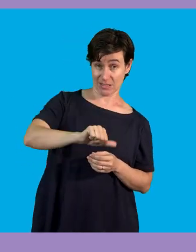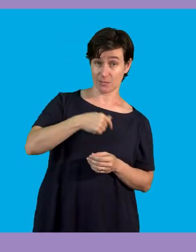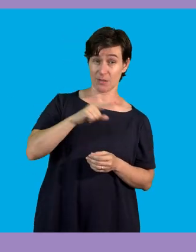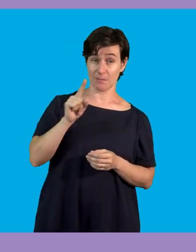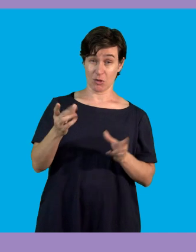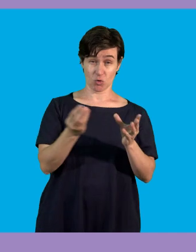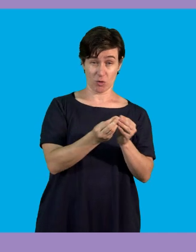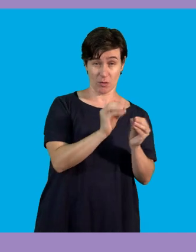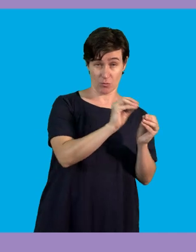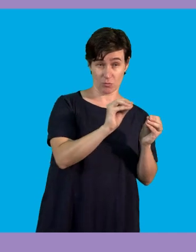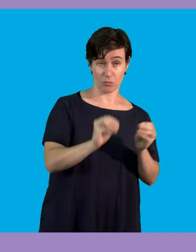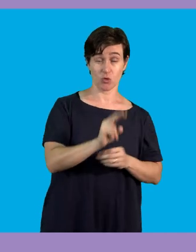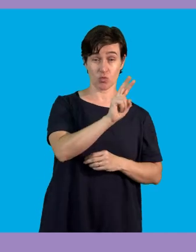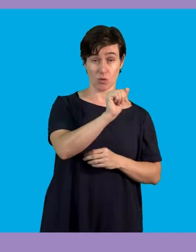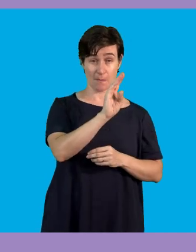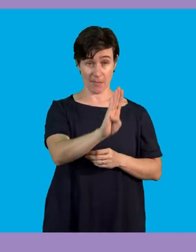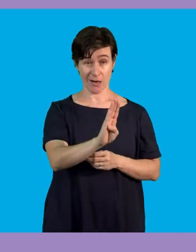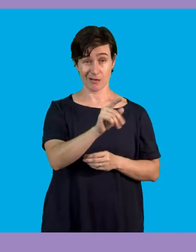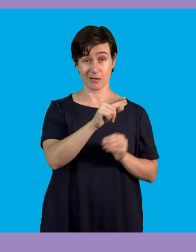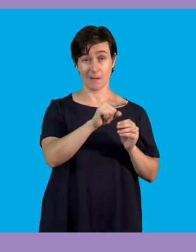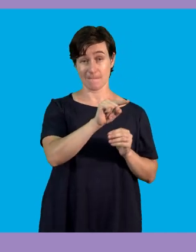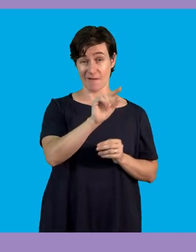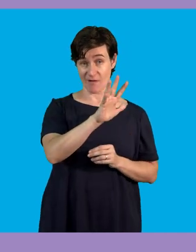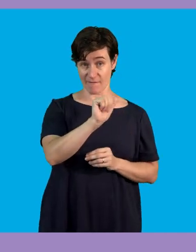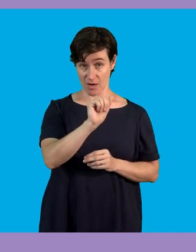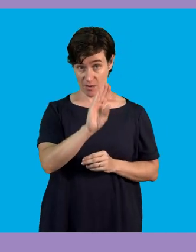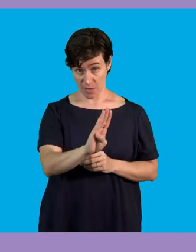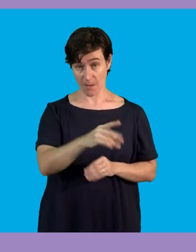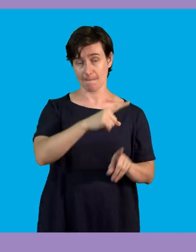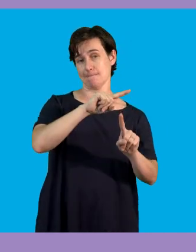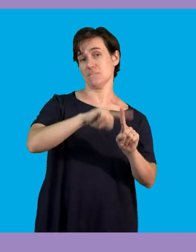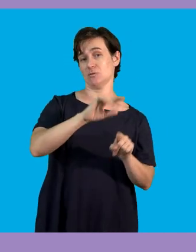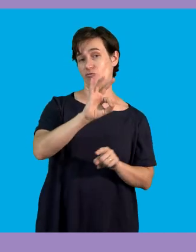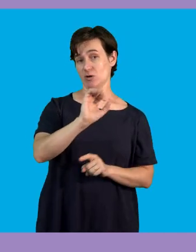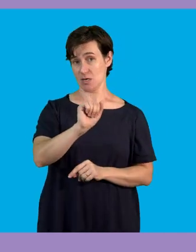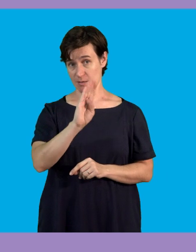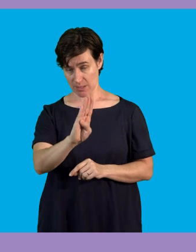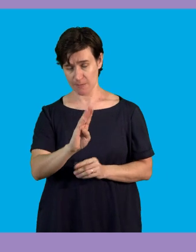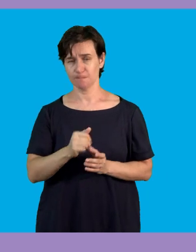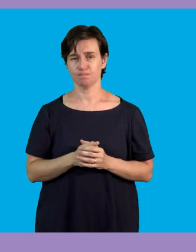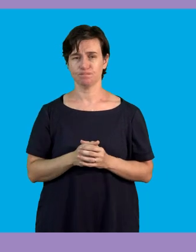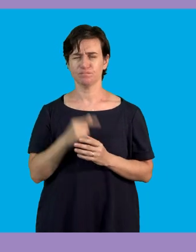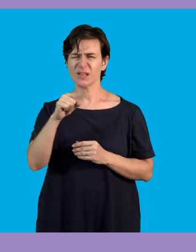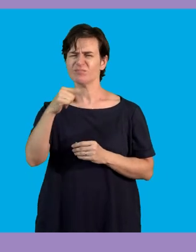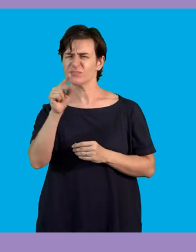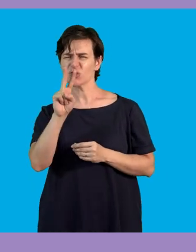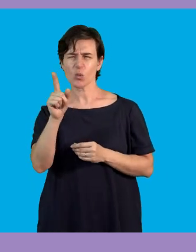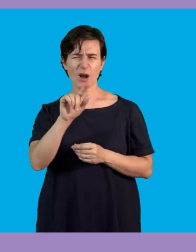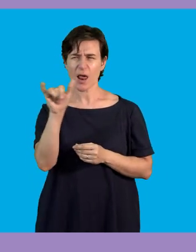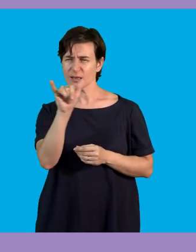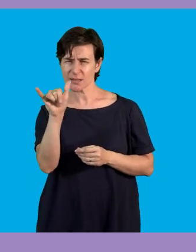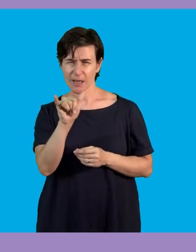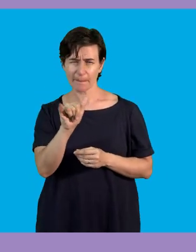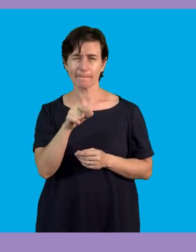collect them. We have 2ab minus 5ab plus 3ab.